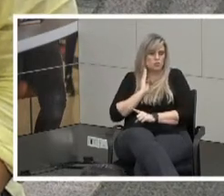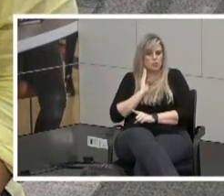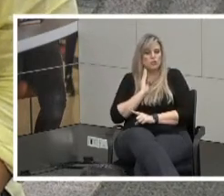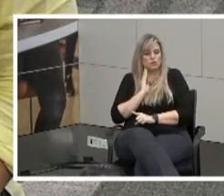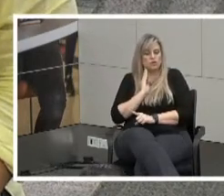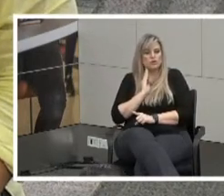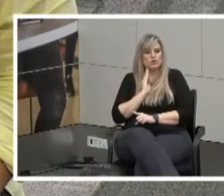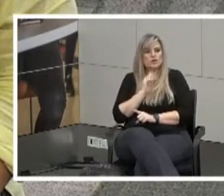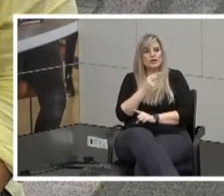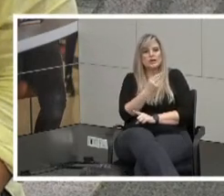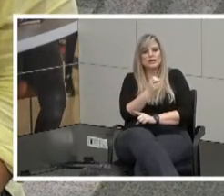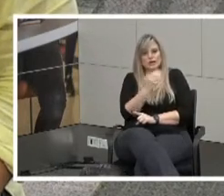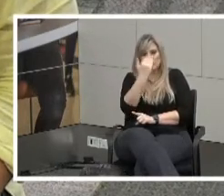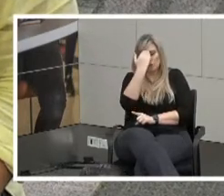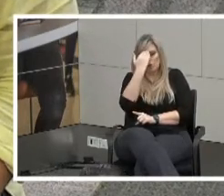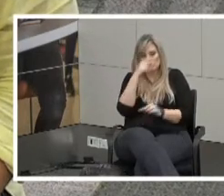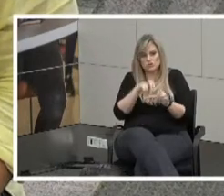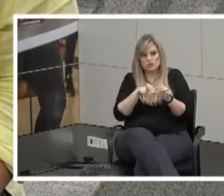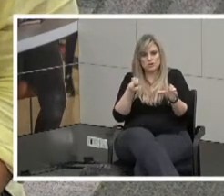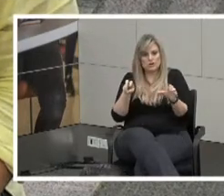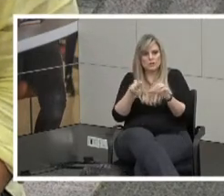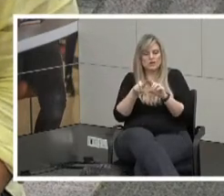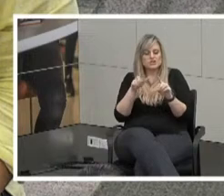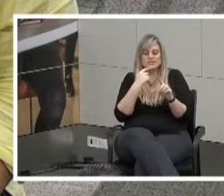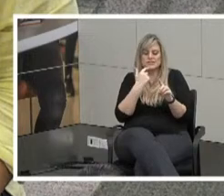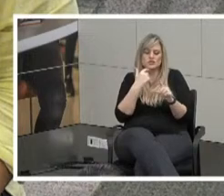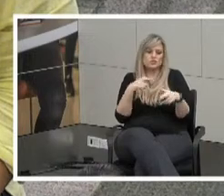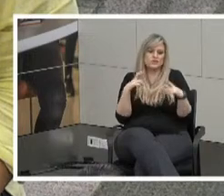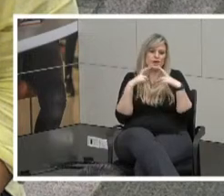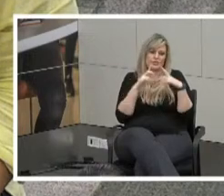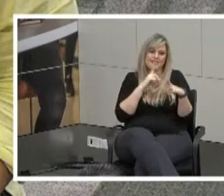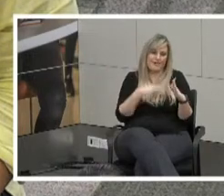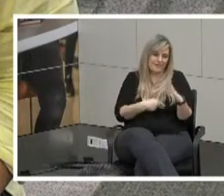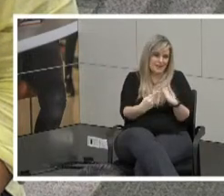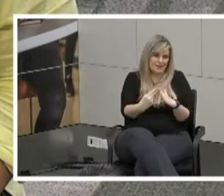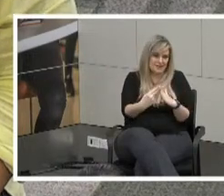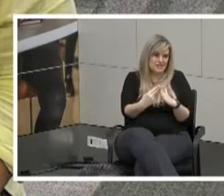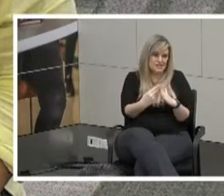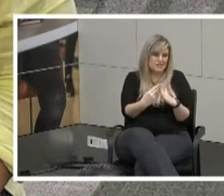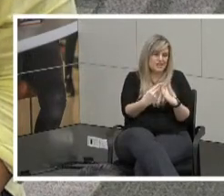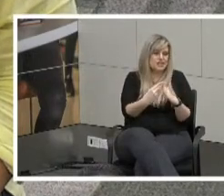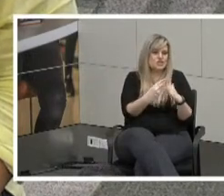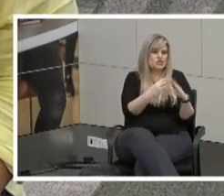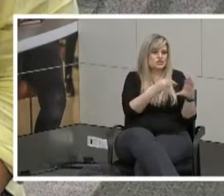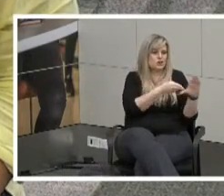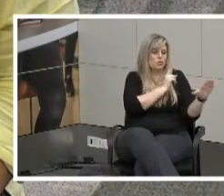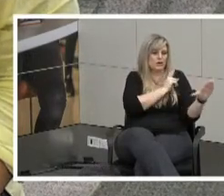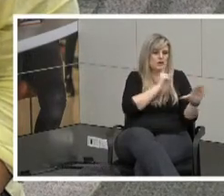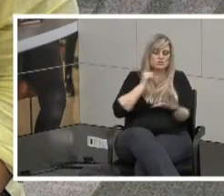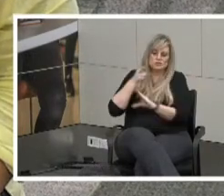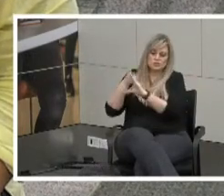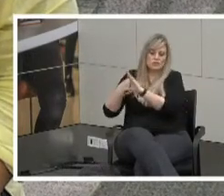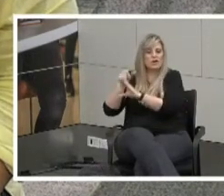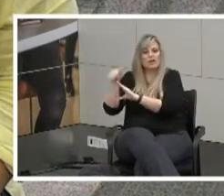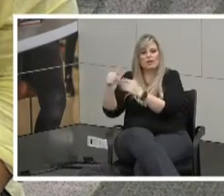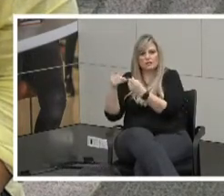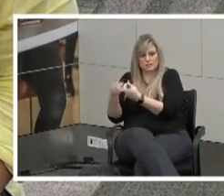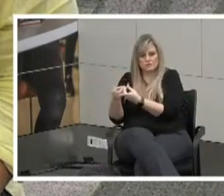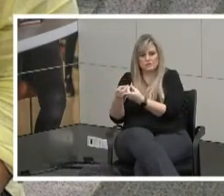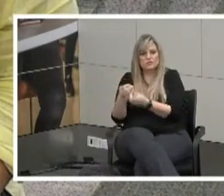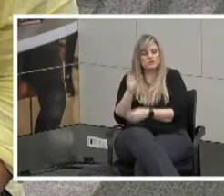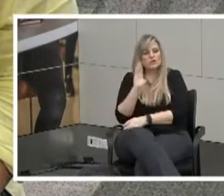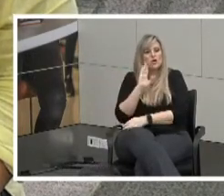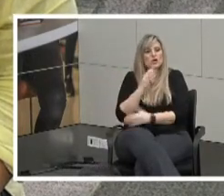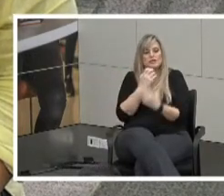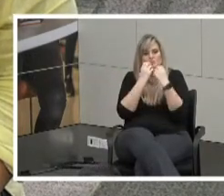job he knows she is leaving but says she's retiring the truth is she's leaving to take her talents to a different District his beloved